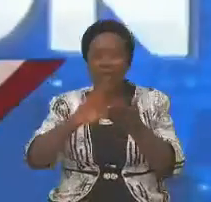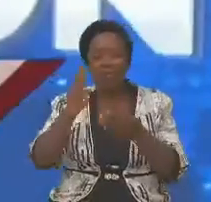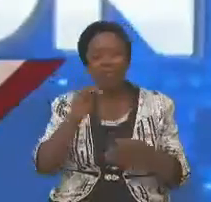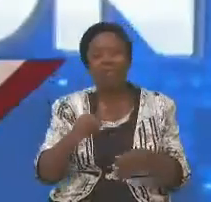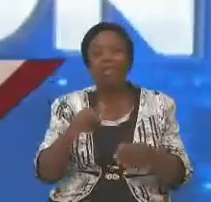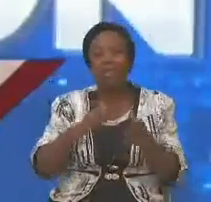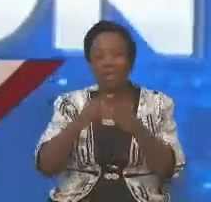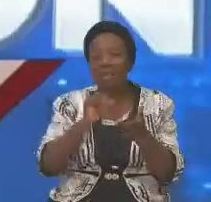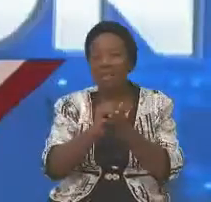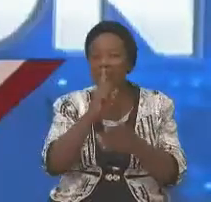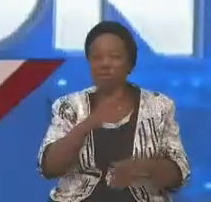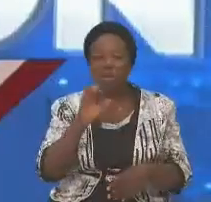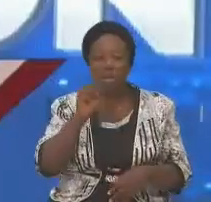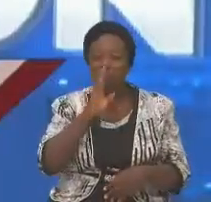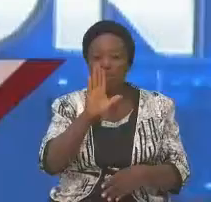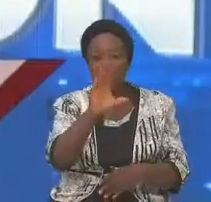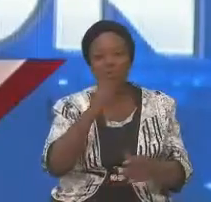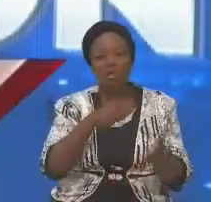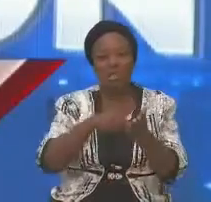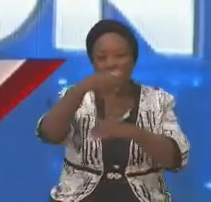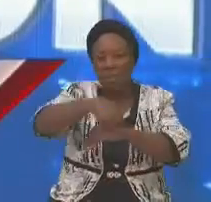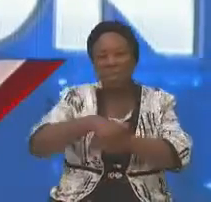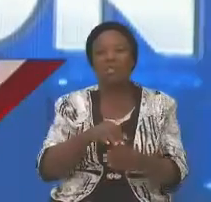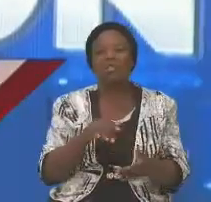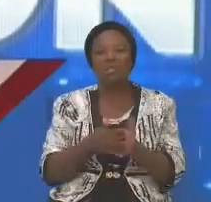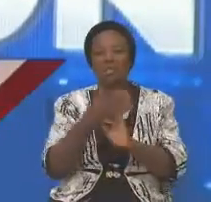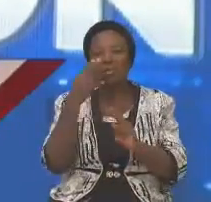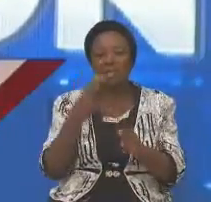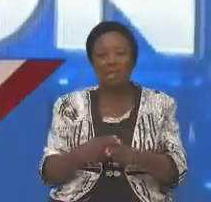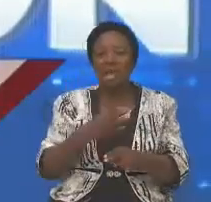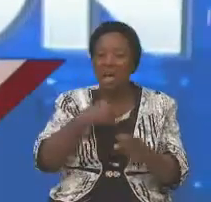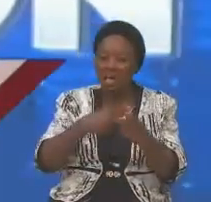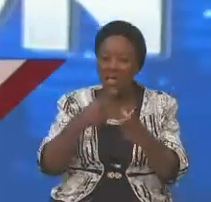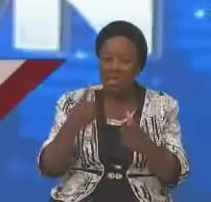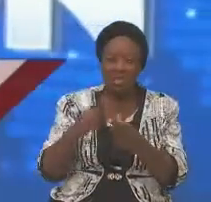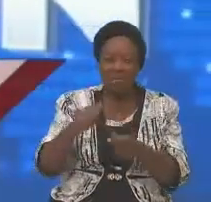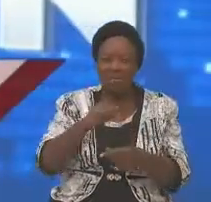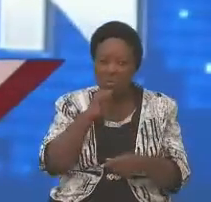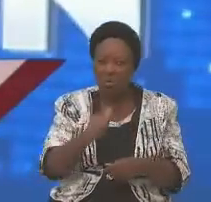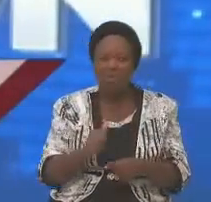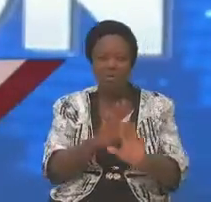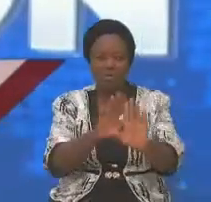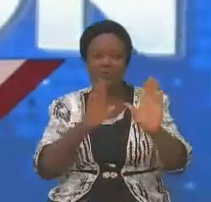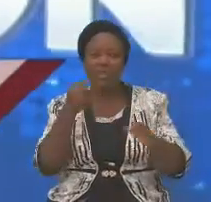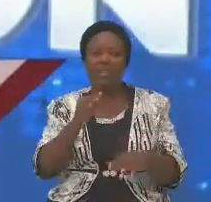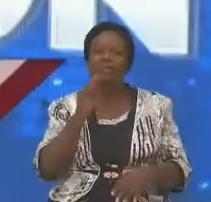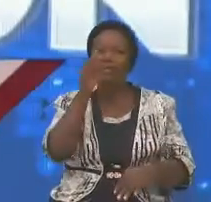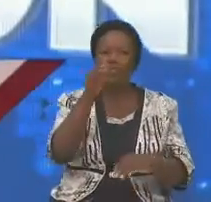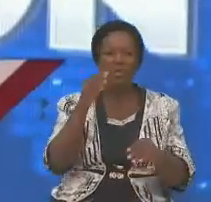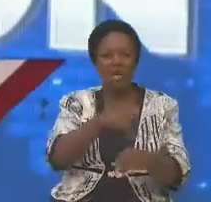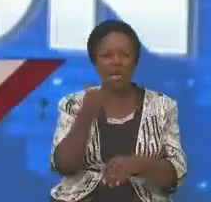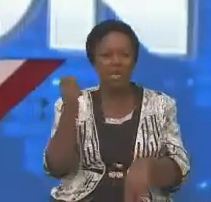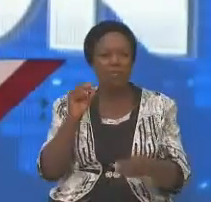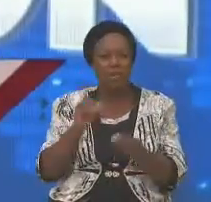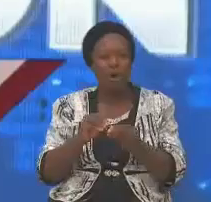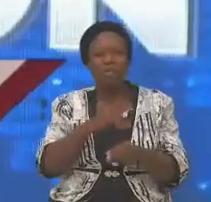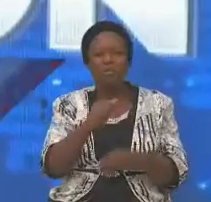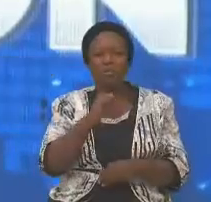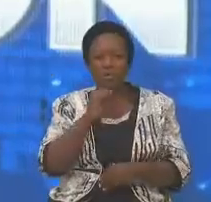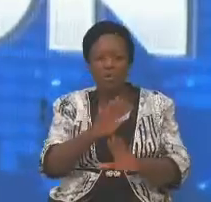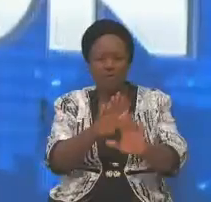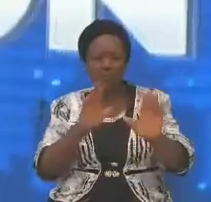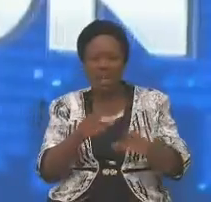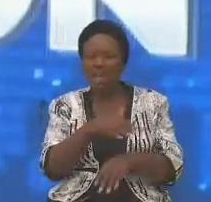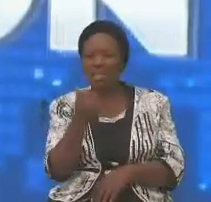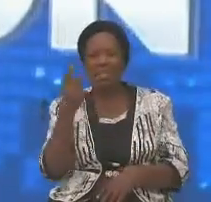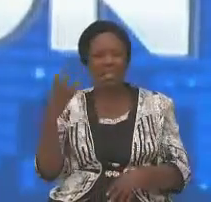You don't want to miss this chance. All those in various congregations, anywhere you are, in any country where you are, in your home there